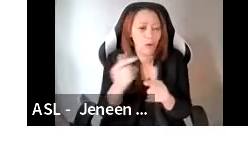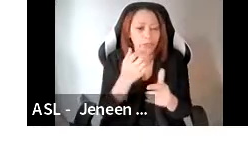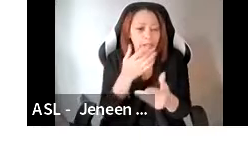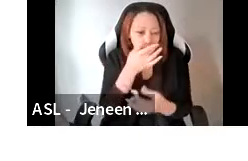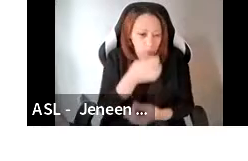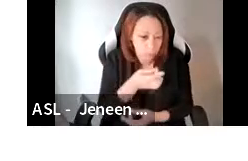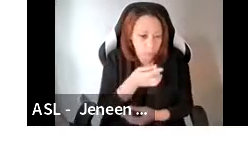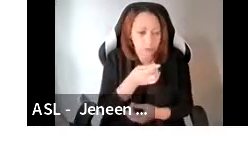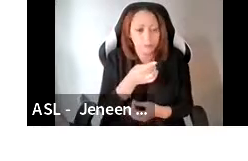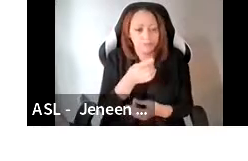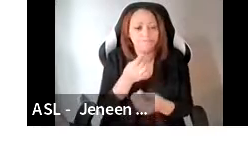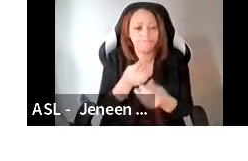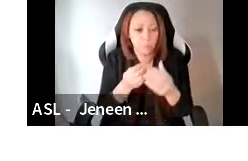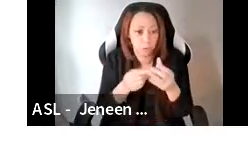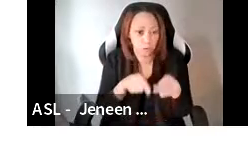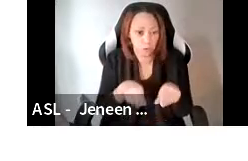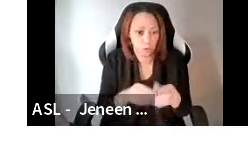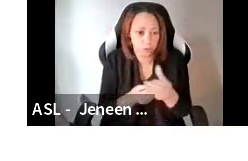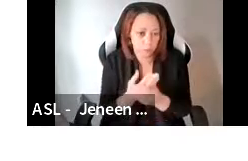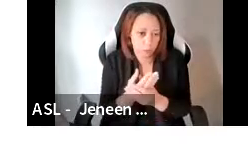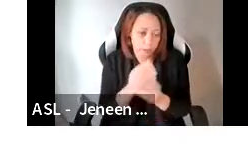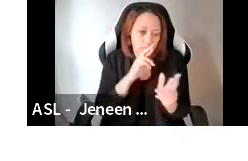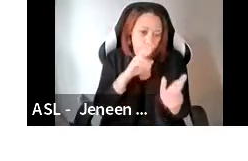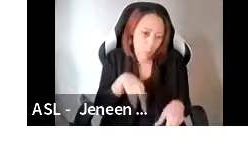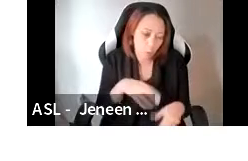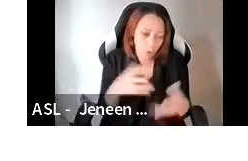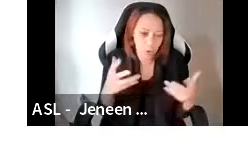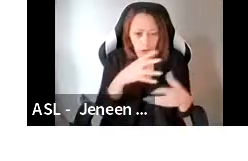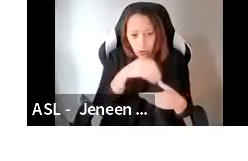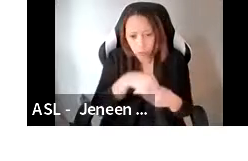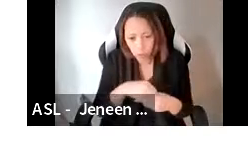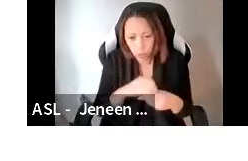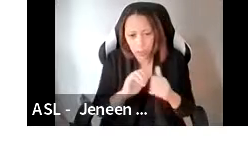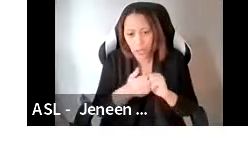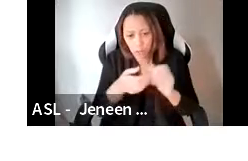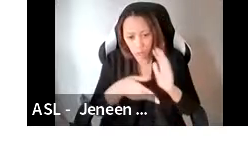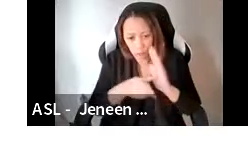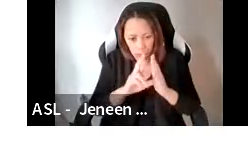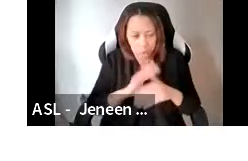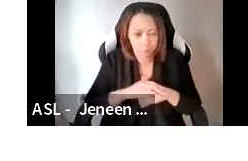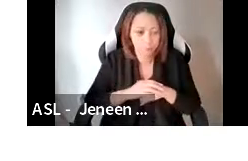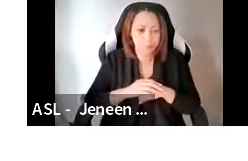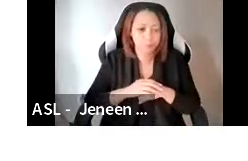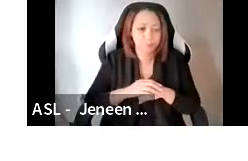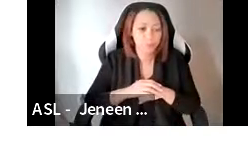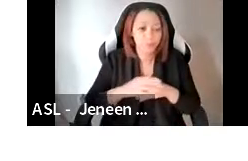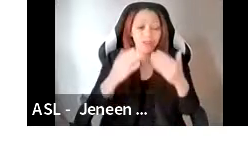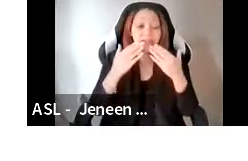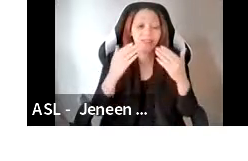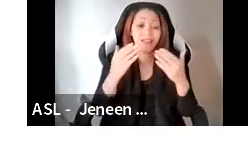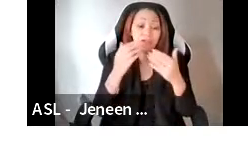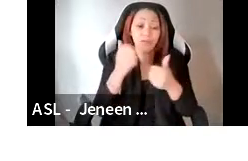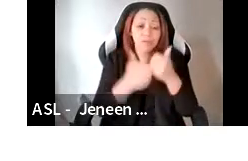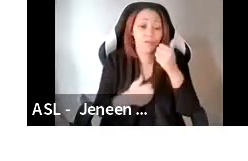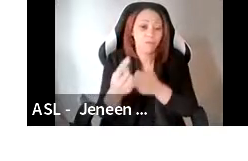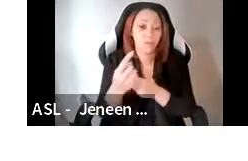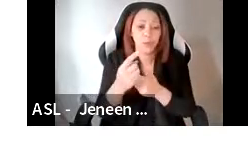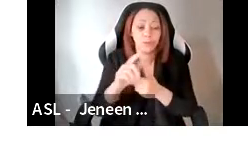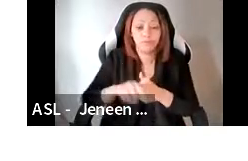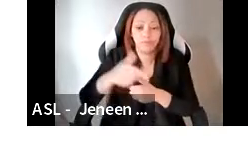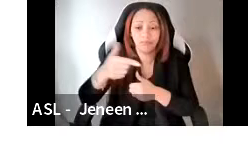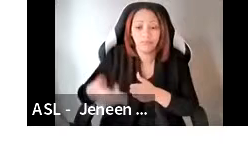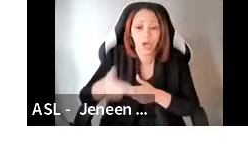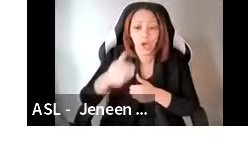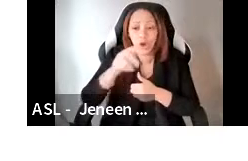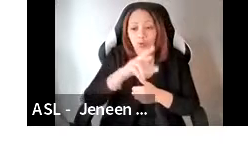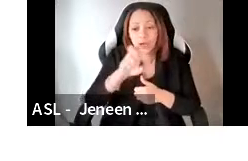about the reports, what's going to be included in them, and how to review them. And thank you all. I will now be turning it over to Renee